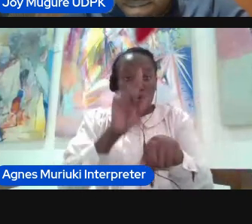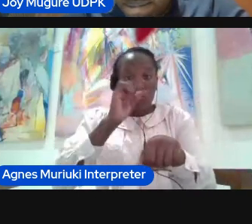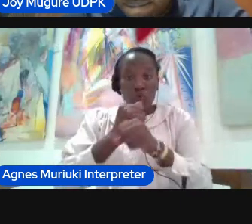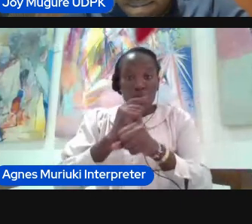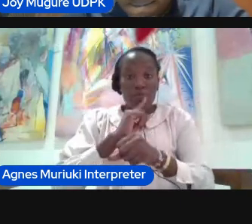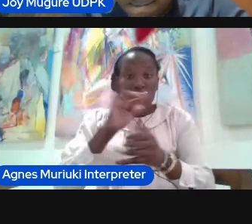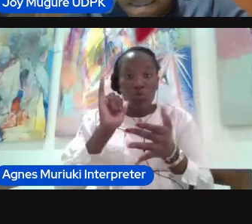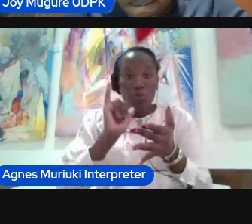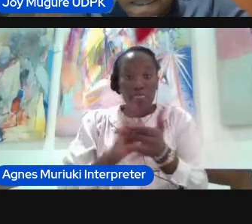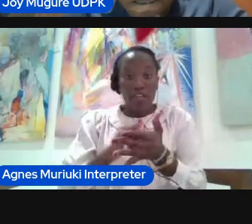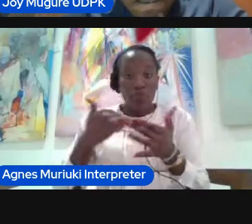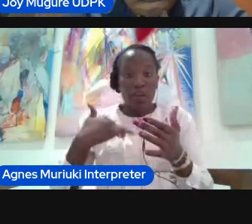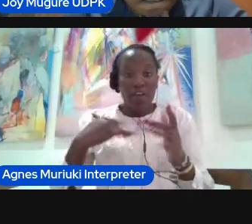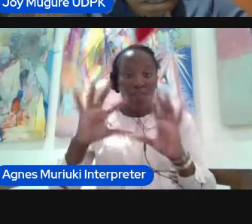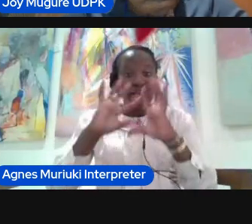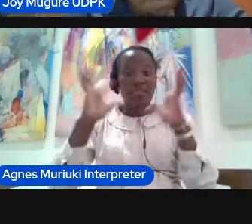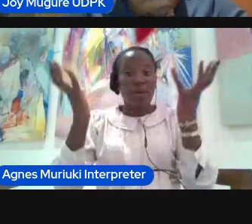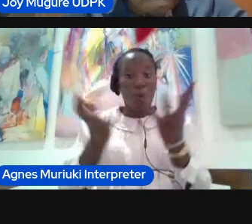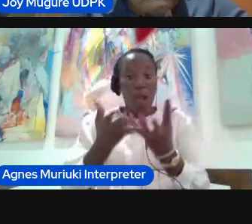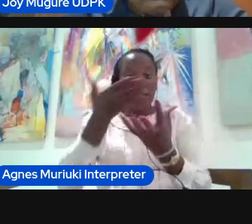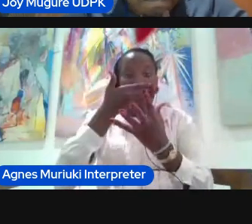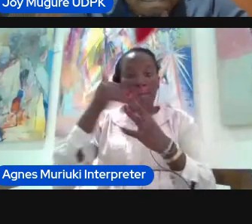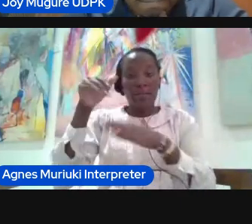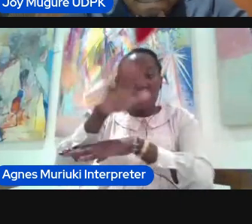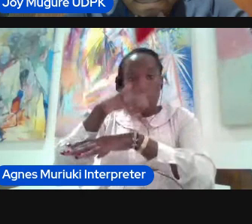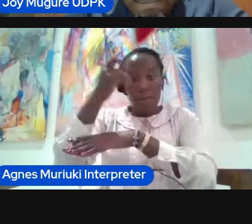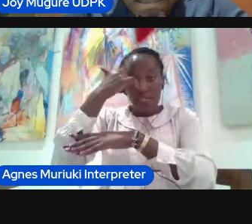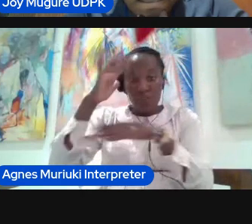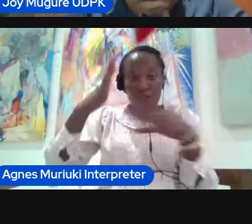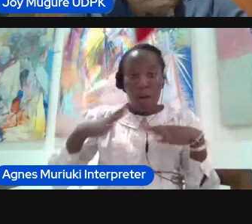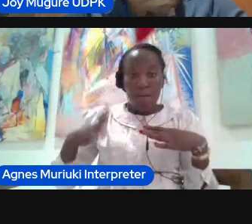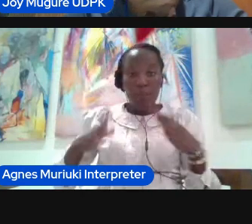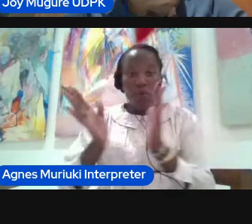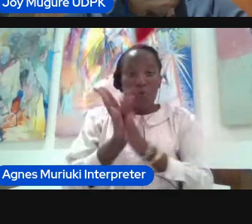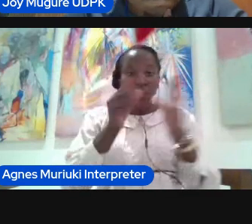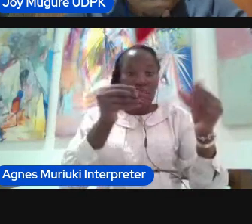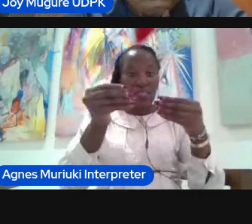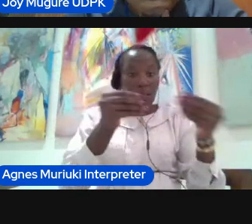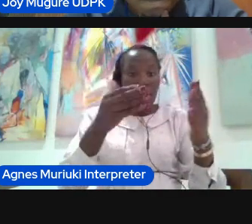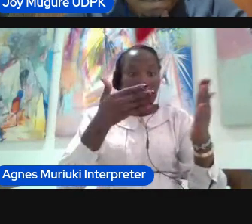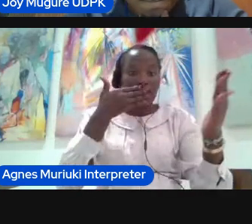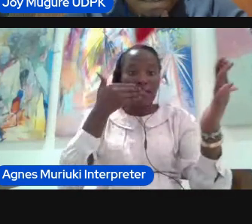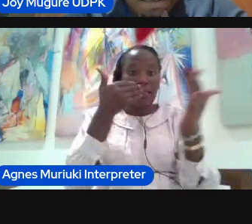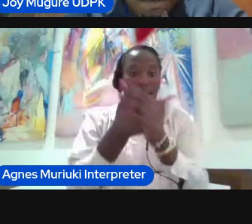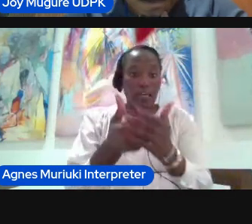this world a better place for persons with disability. Thank you so much.